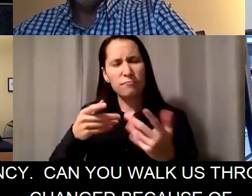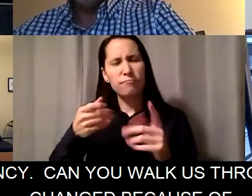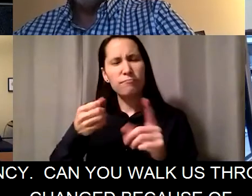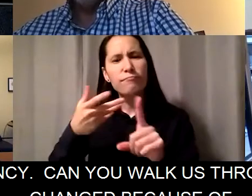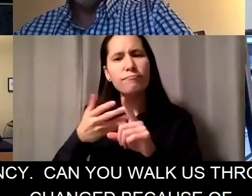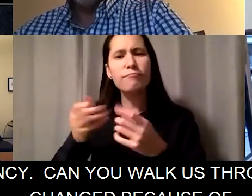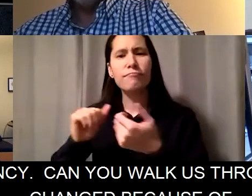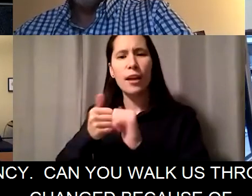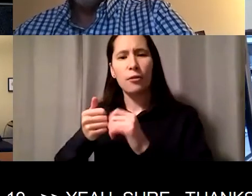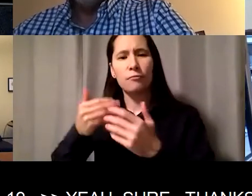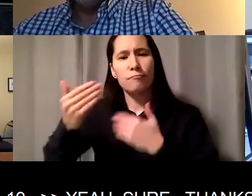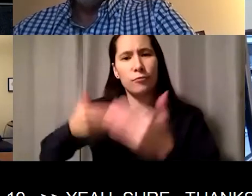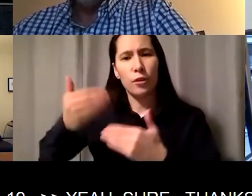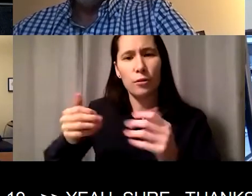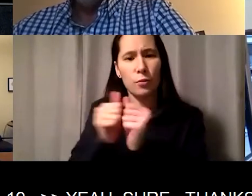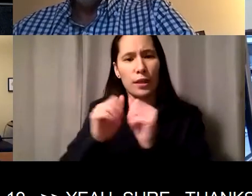of COVID-19?